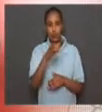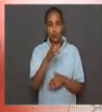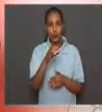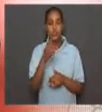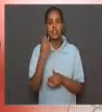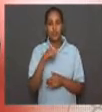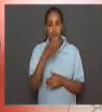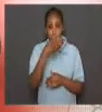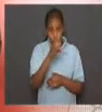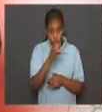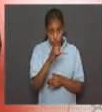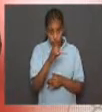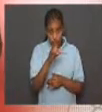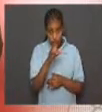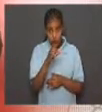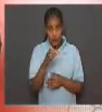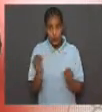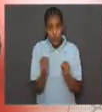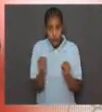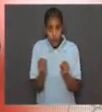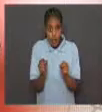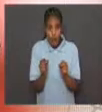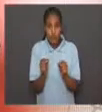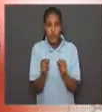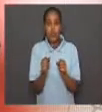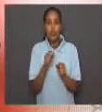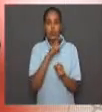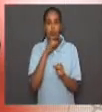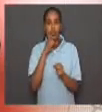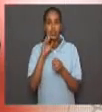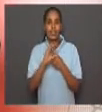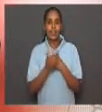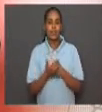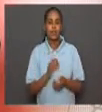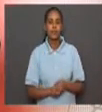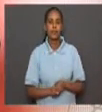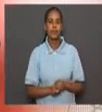The solution is then cooled to a solid state.